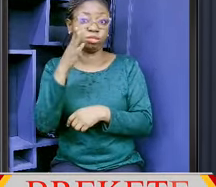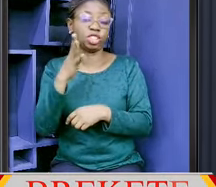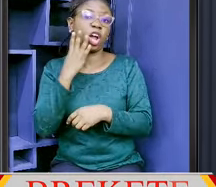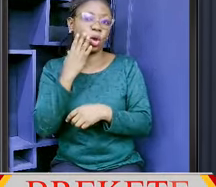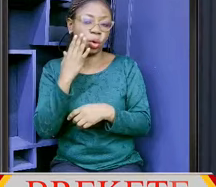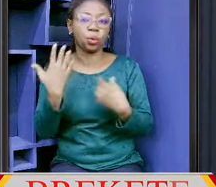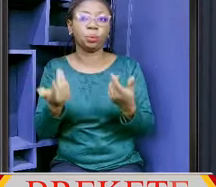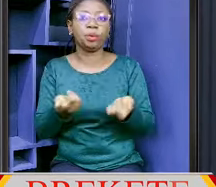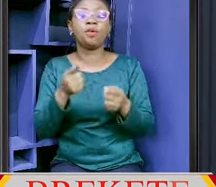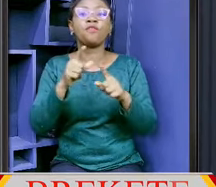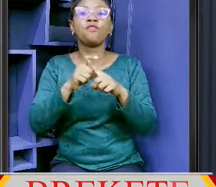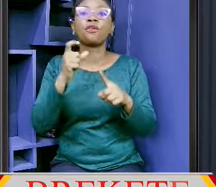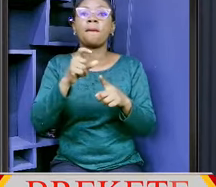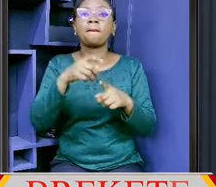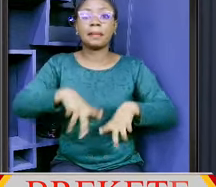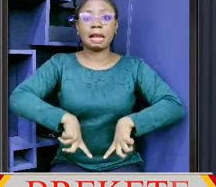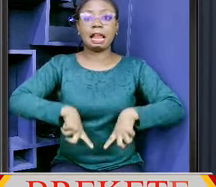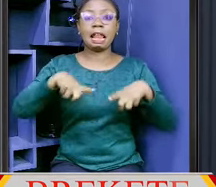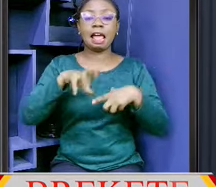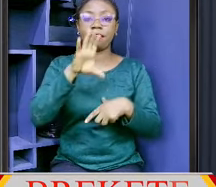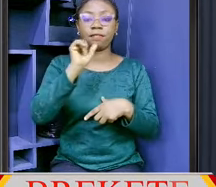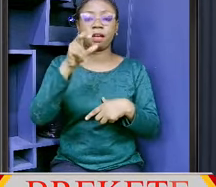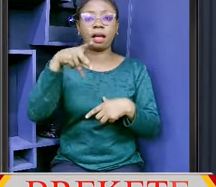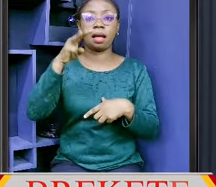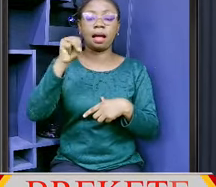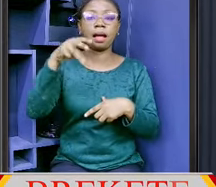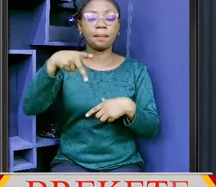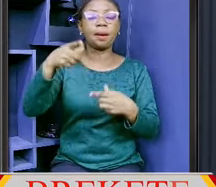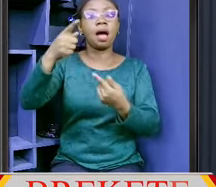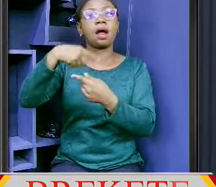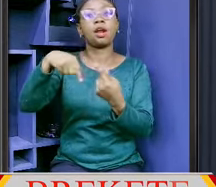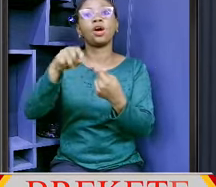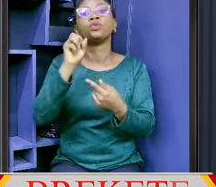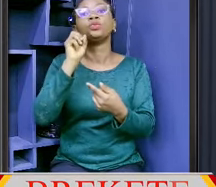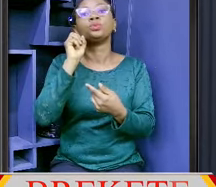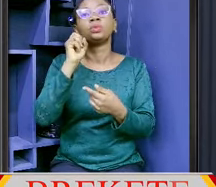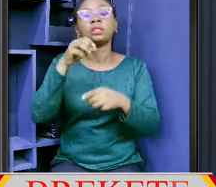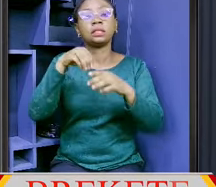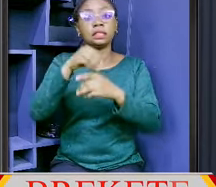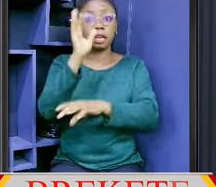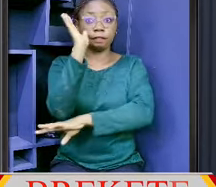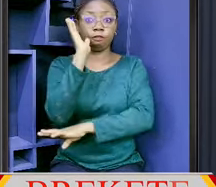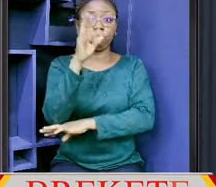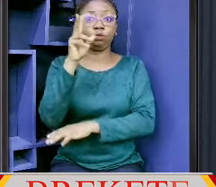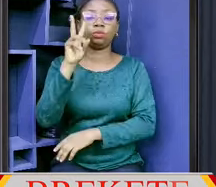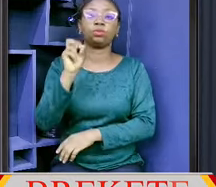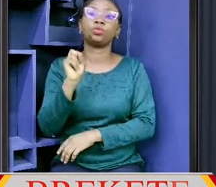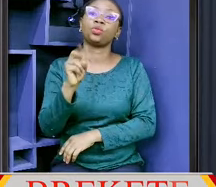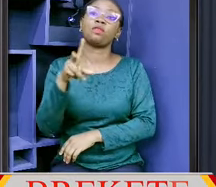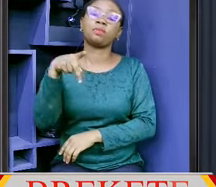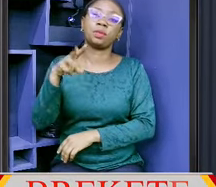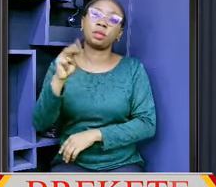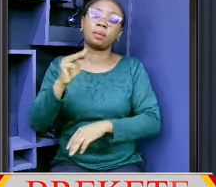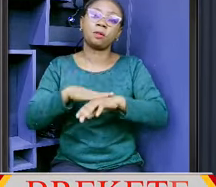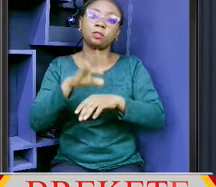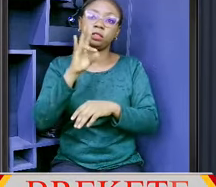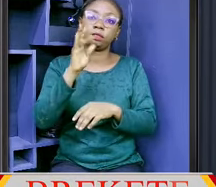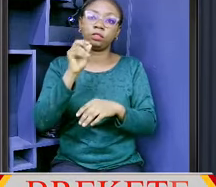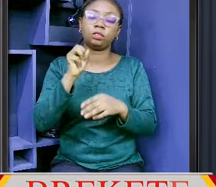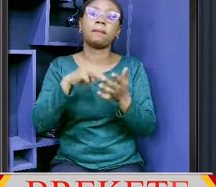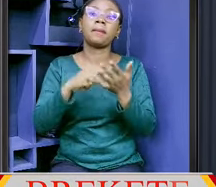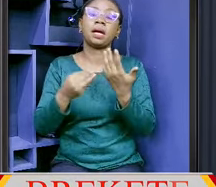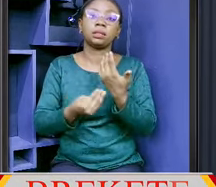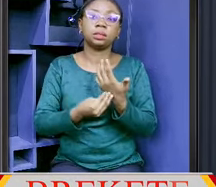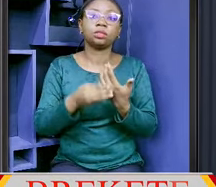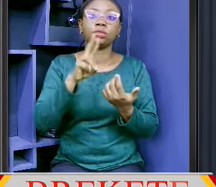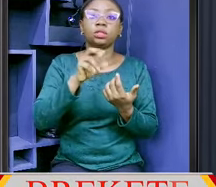Abuja color, from Life Camp around in the afternoon, 12 o'clock, on the 17th of